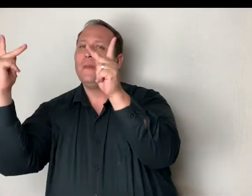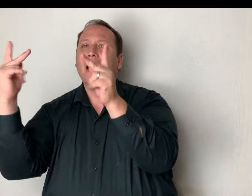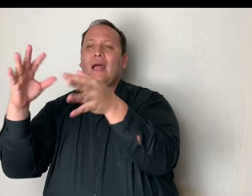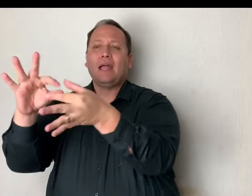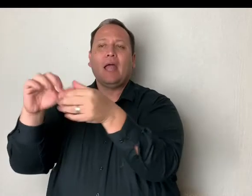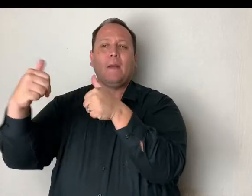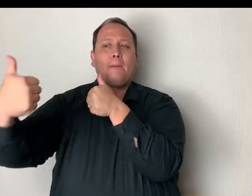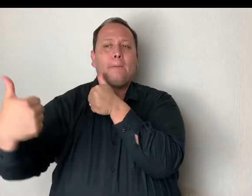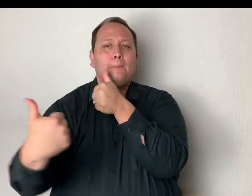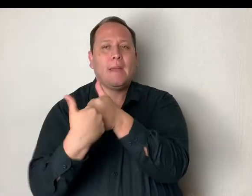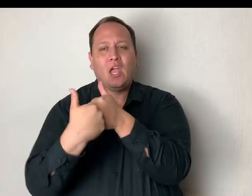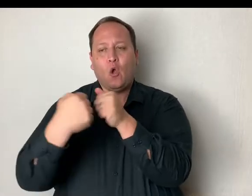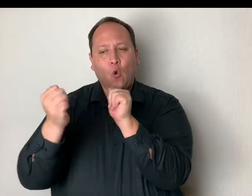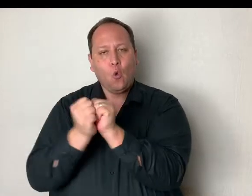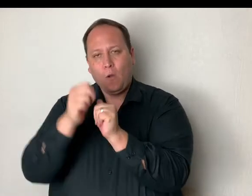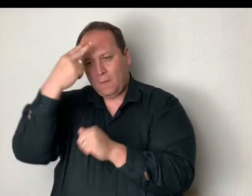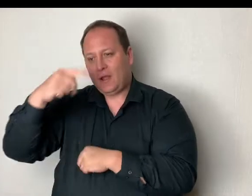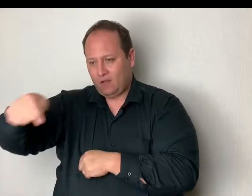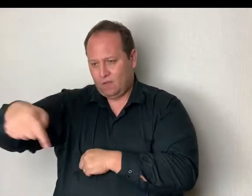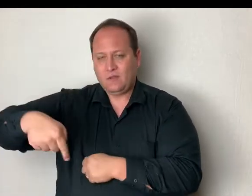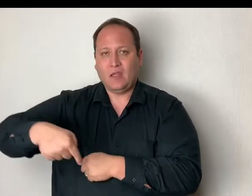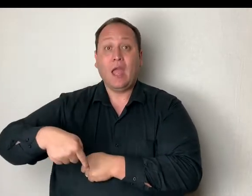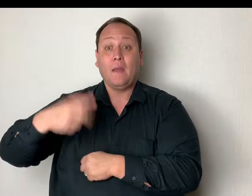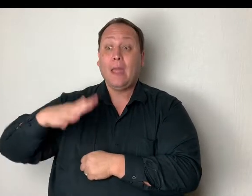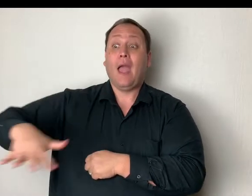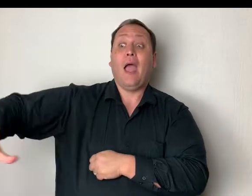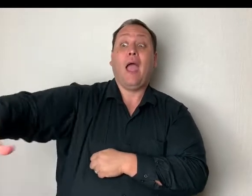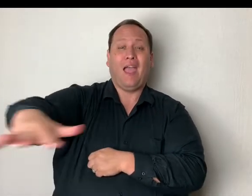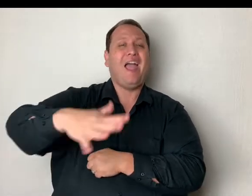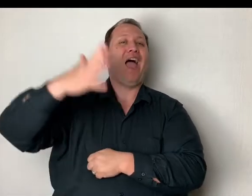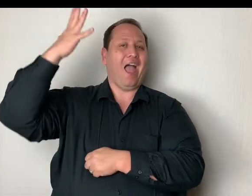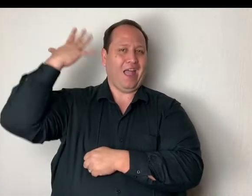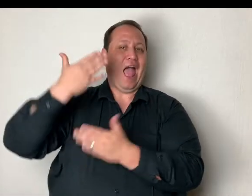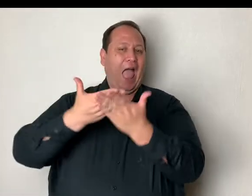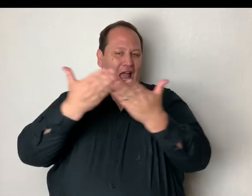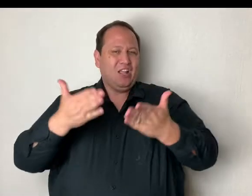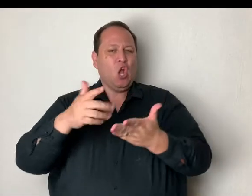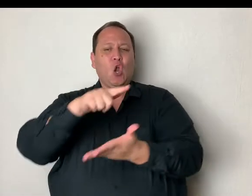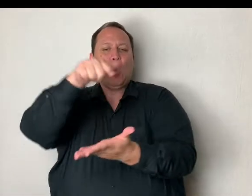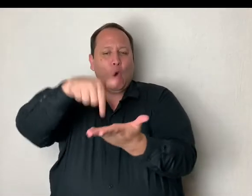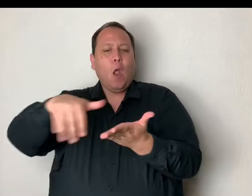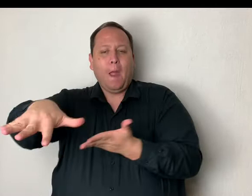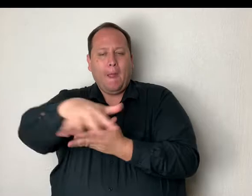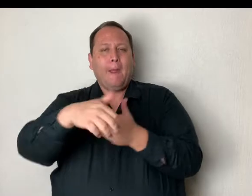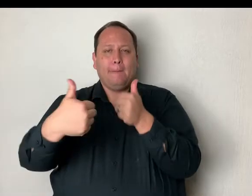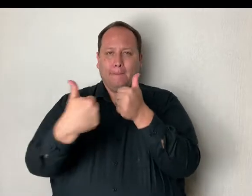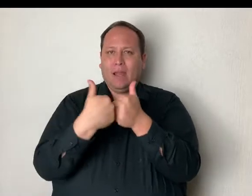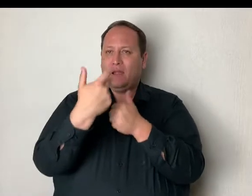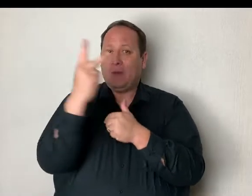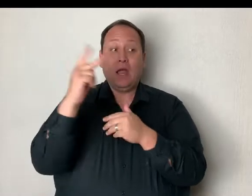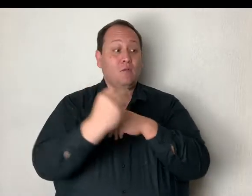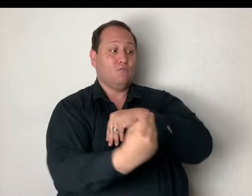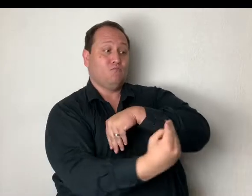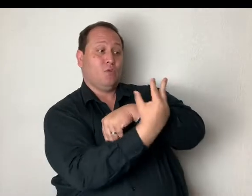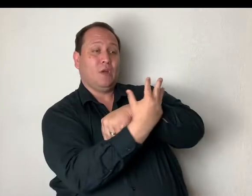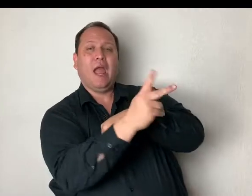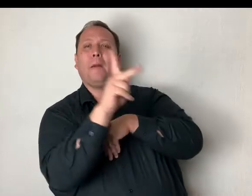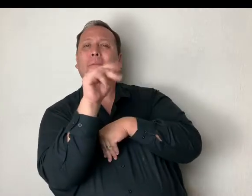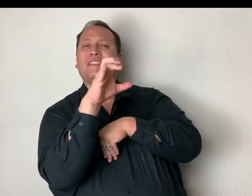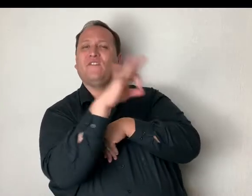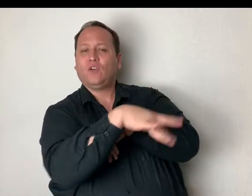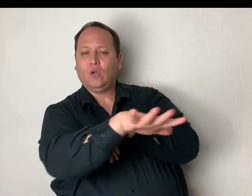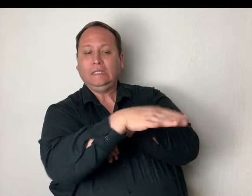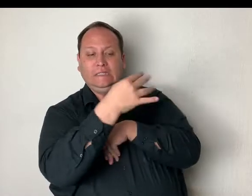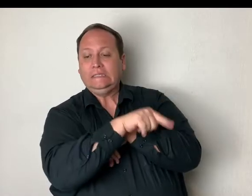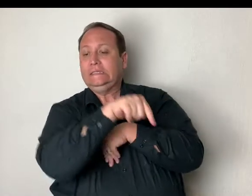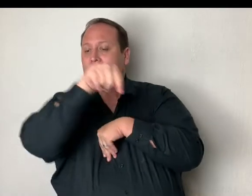taking place at the site where Friendship Park is now, as the border meets the Pacific Ocean. I'll show you, give you an